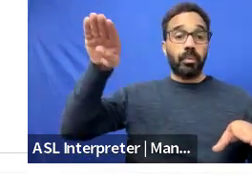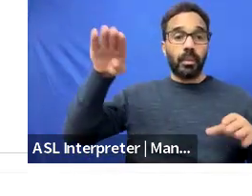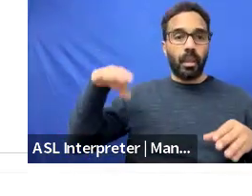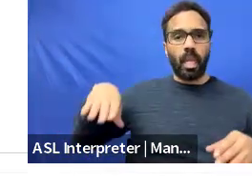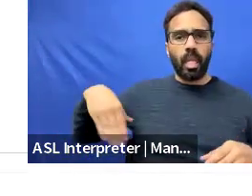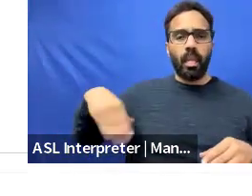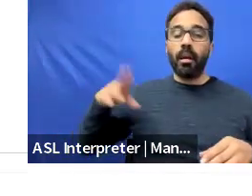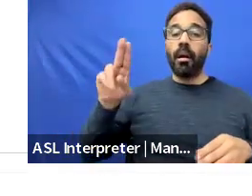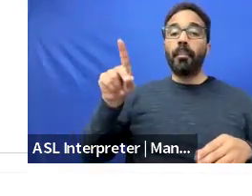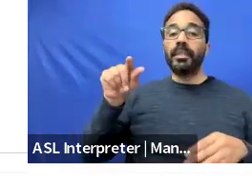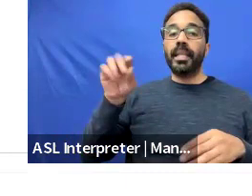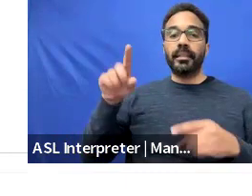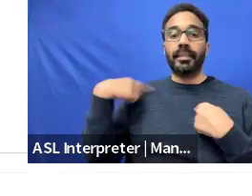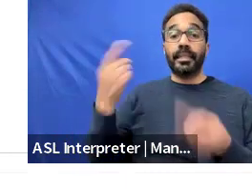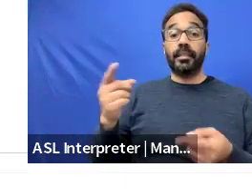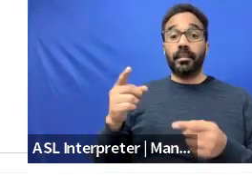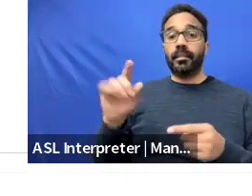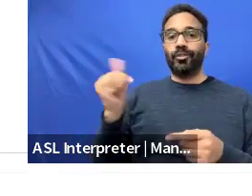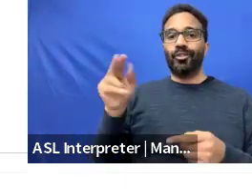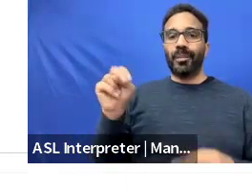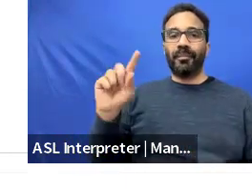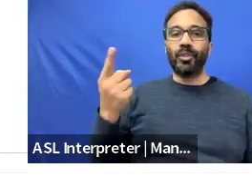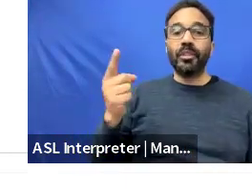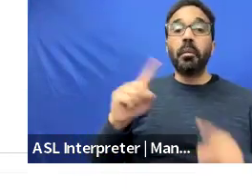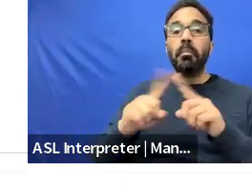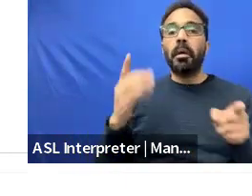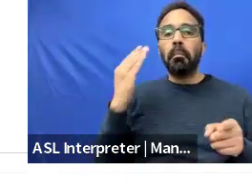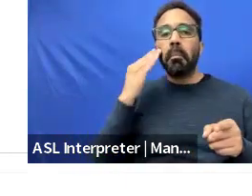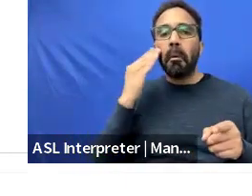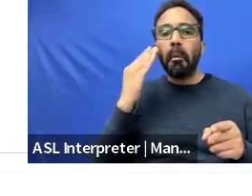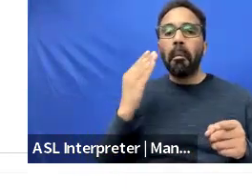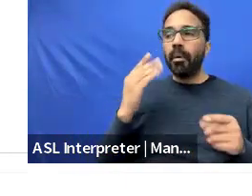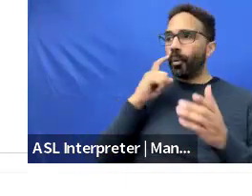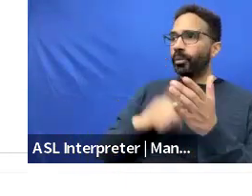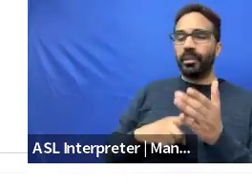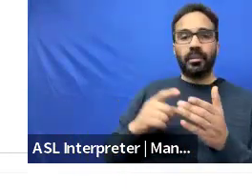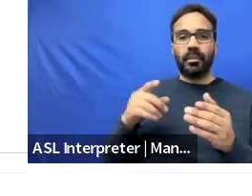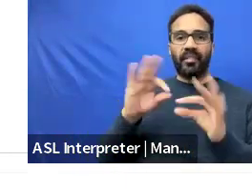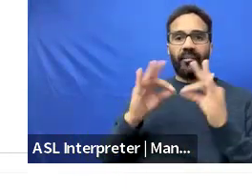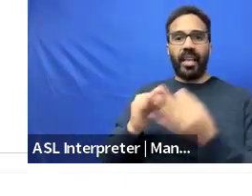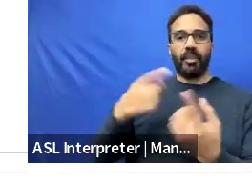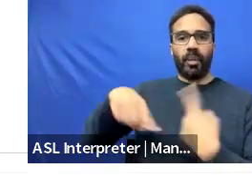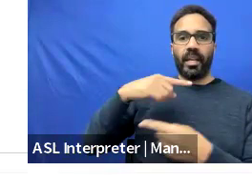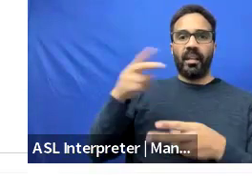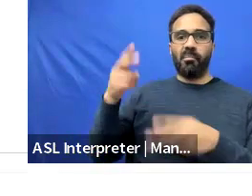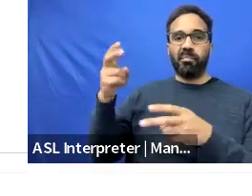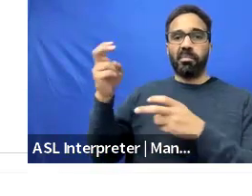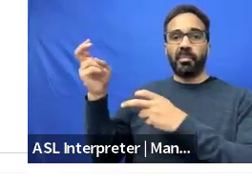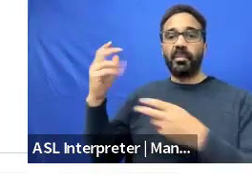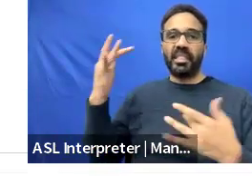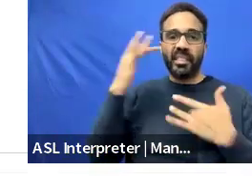really since the new year. But you just know your loved ones around you who have been sick and how this can kind